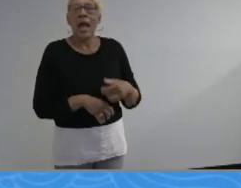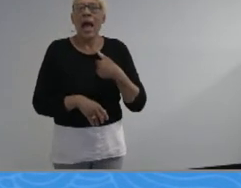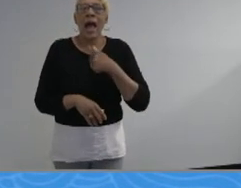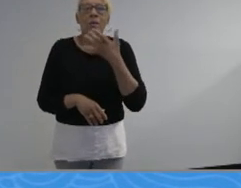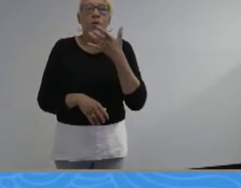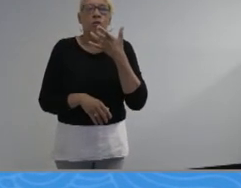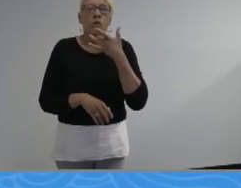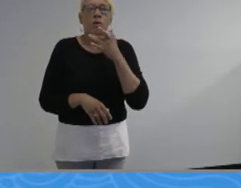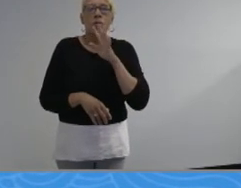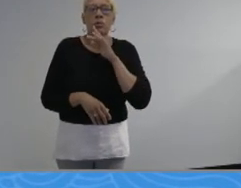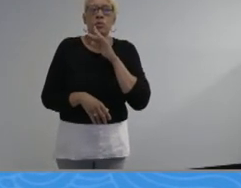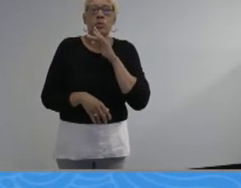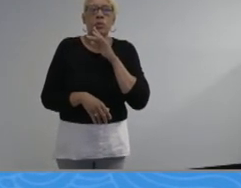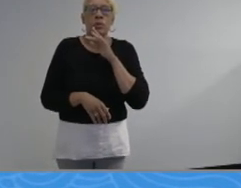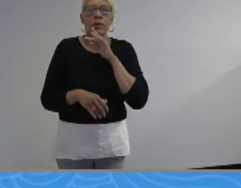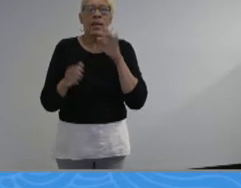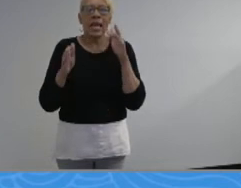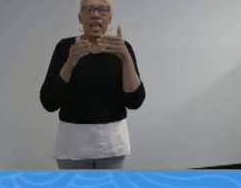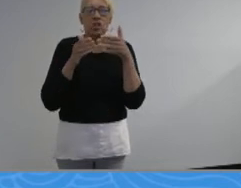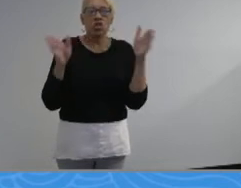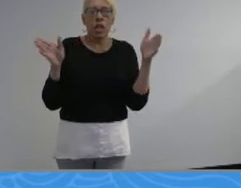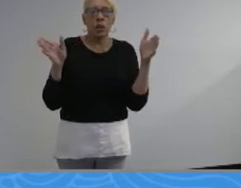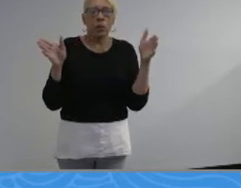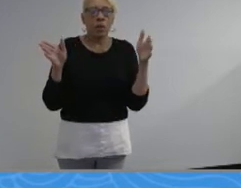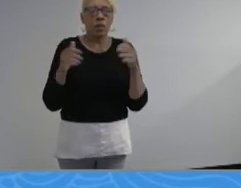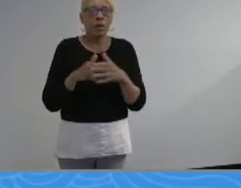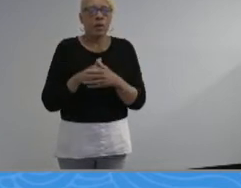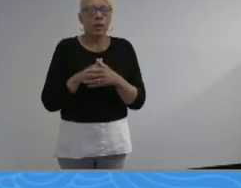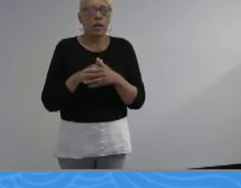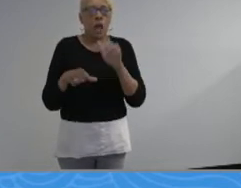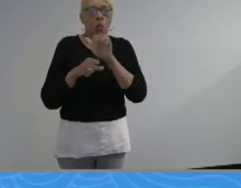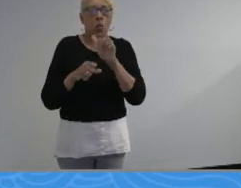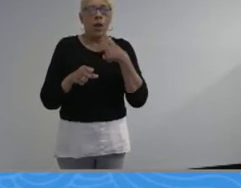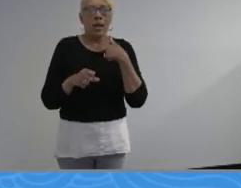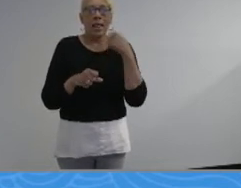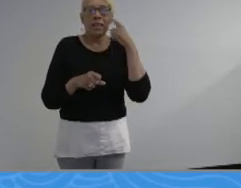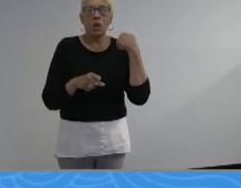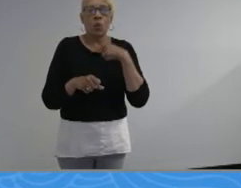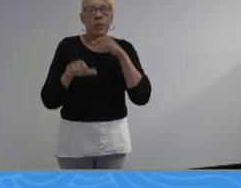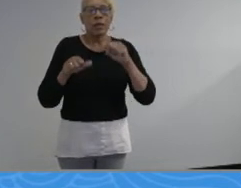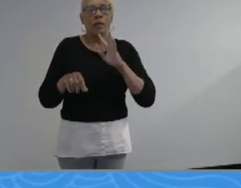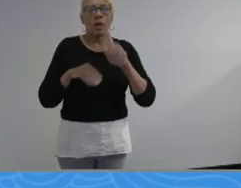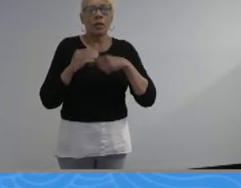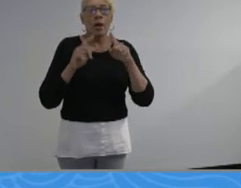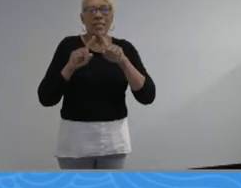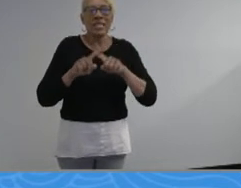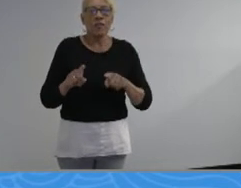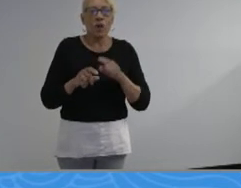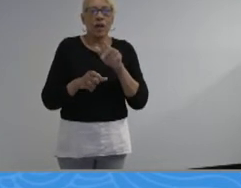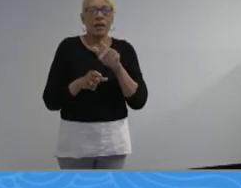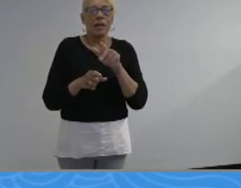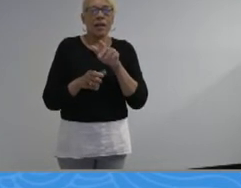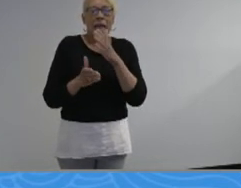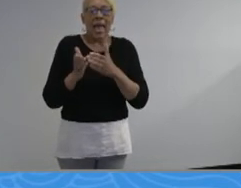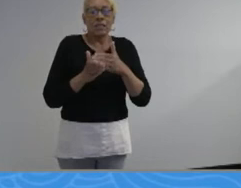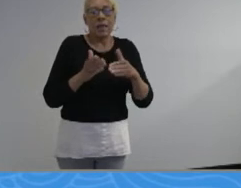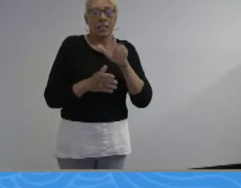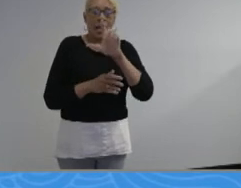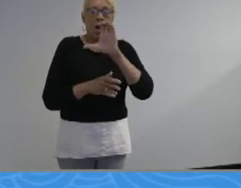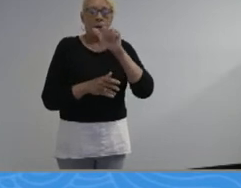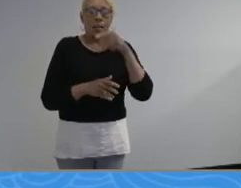in generality around, you know, our work, and I think we can call out specific aspects that are within the LPAC as it relates to